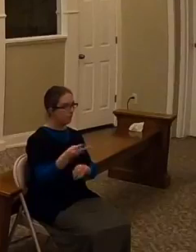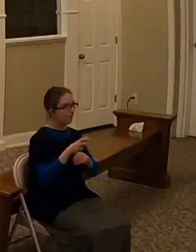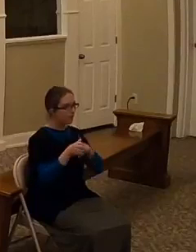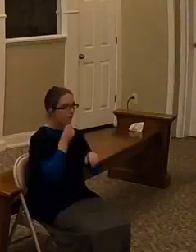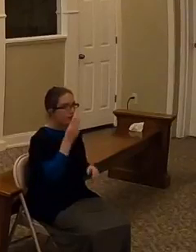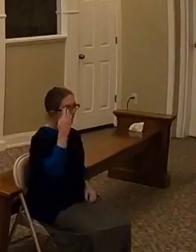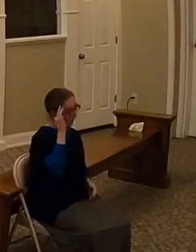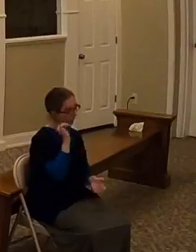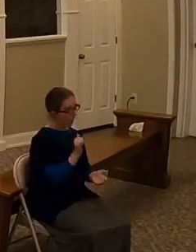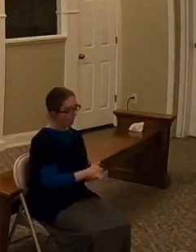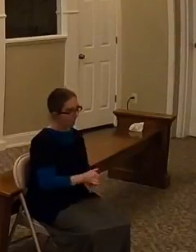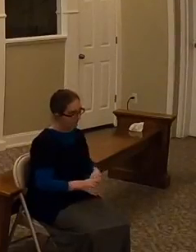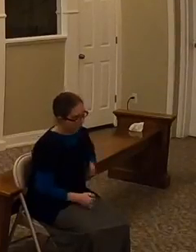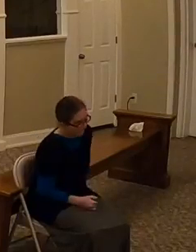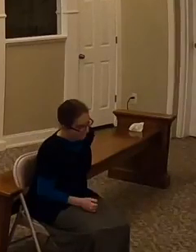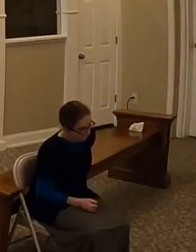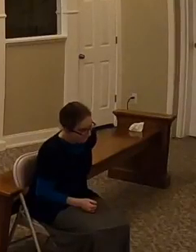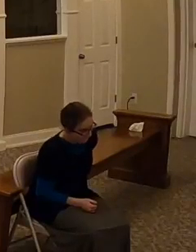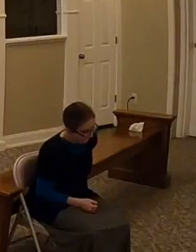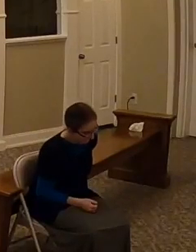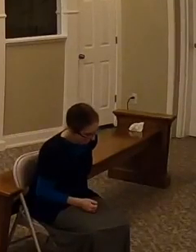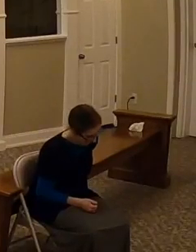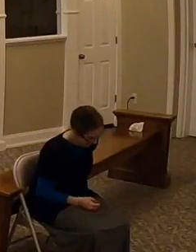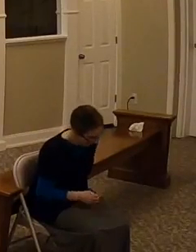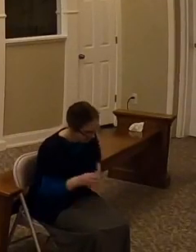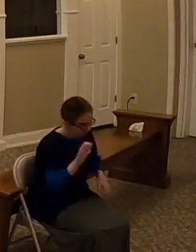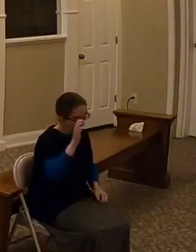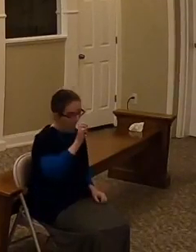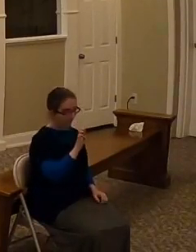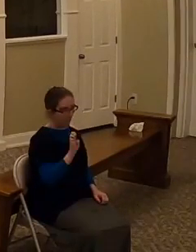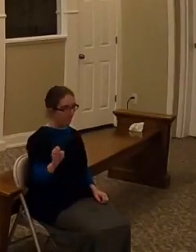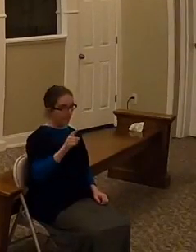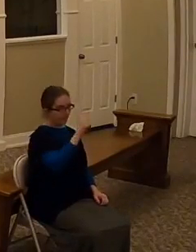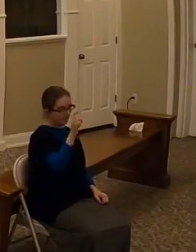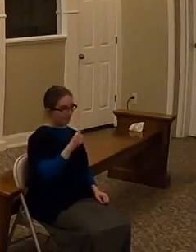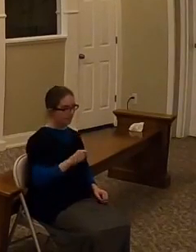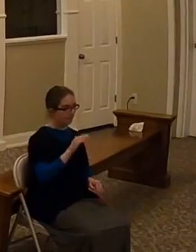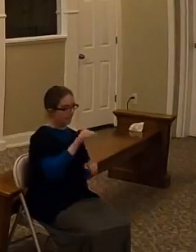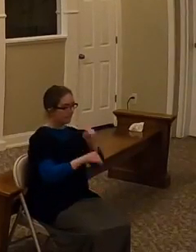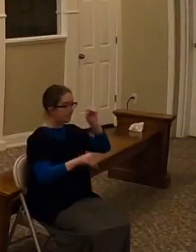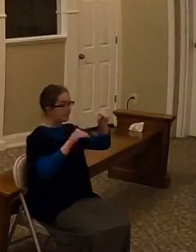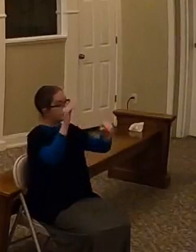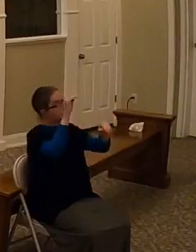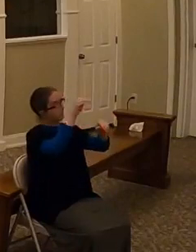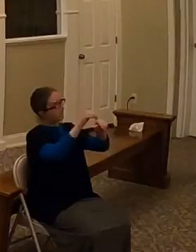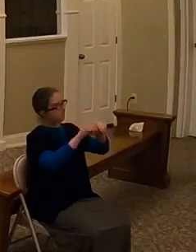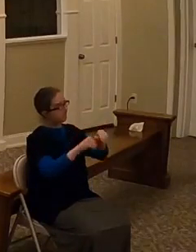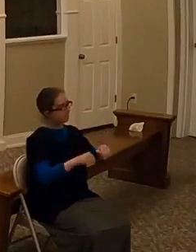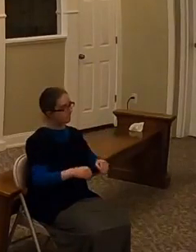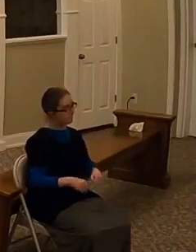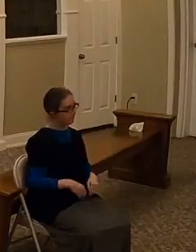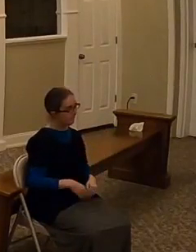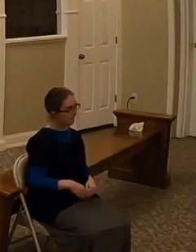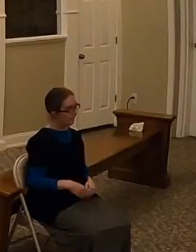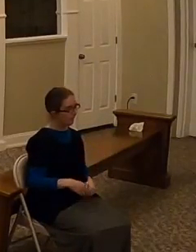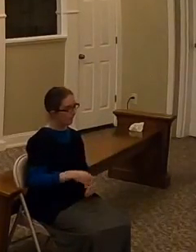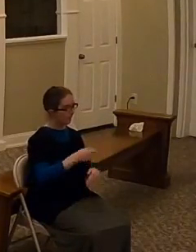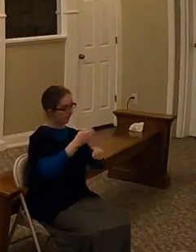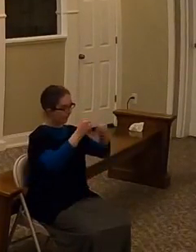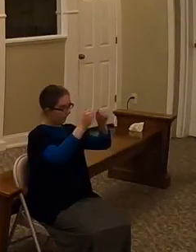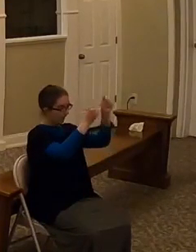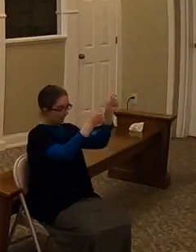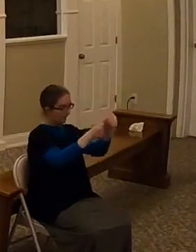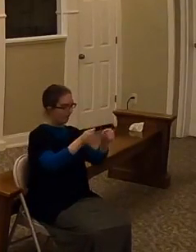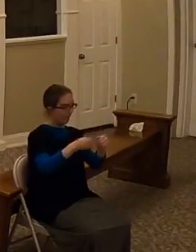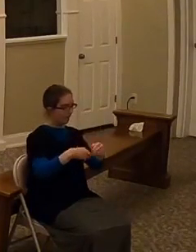is. Amen. But in East Texas, I climb those big old billboards way up there and hang up in the air all day long on